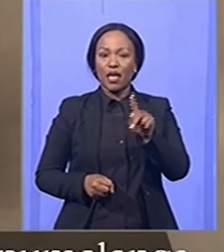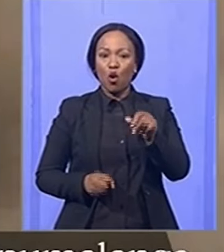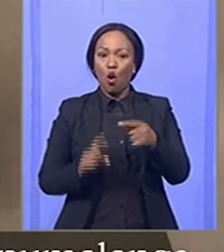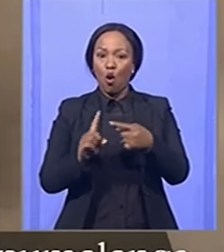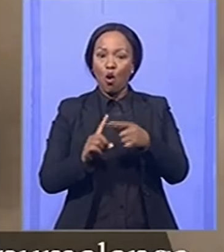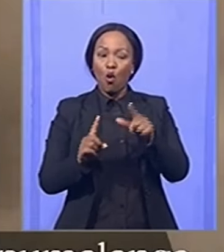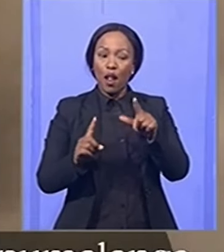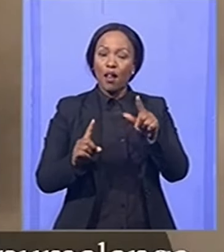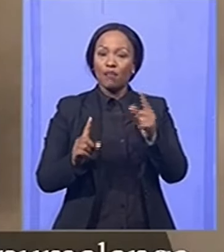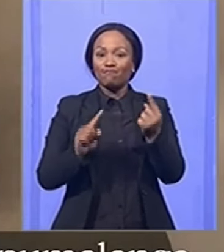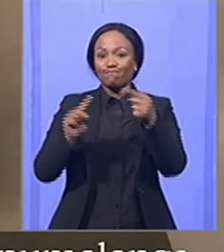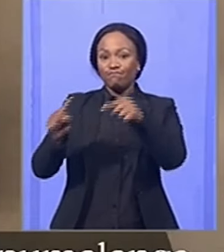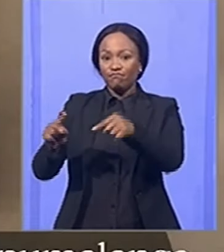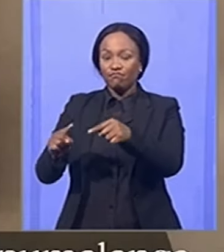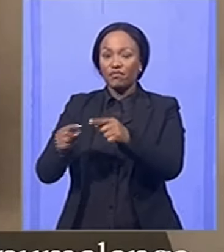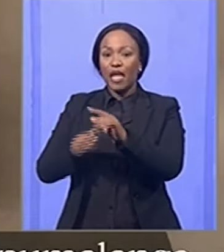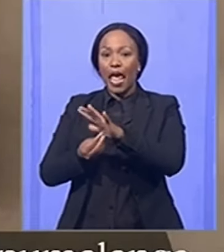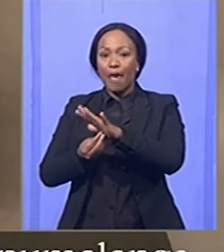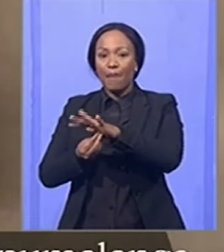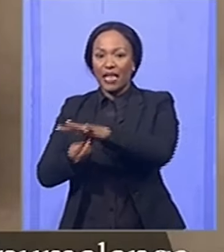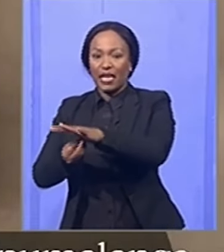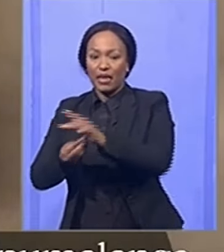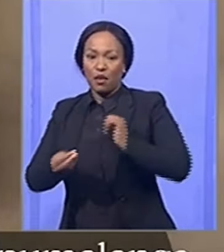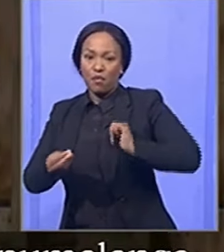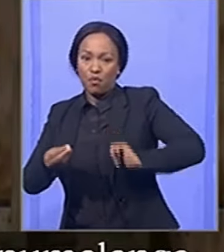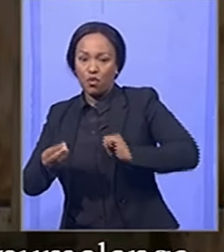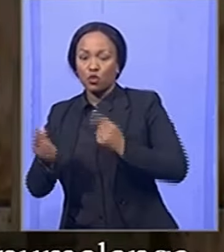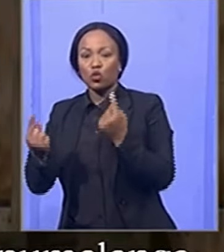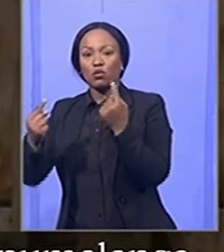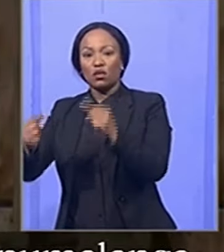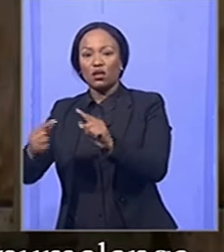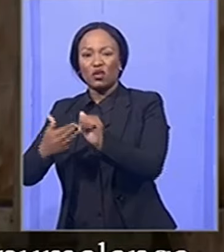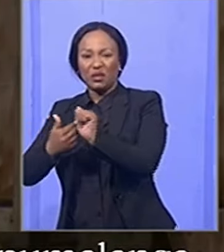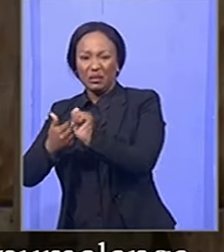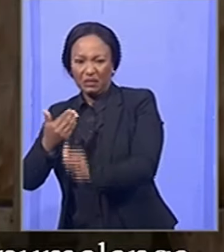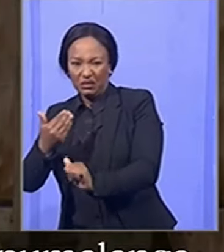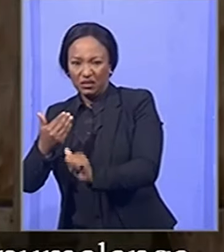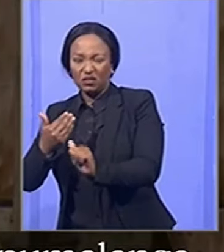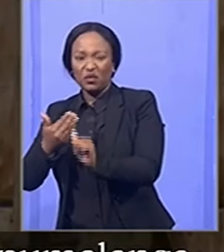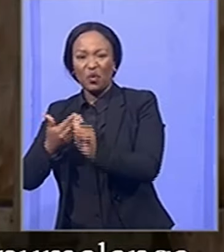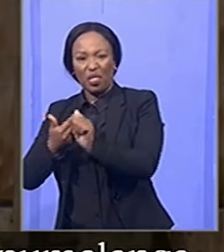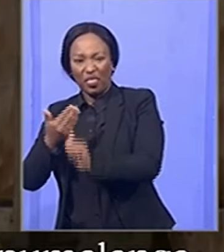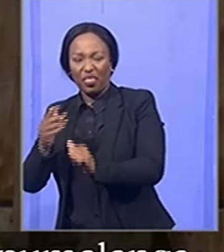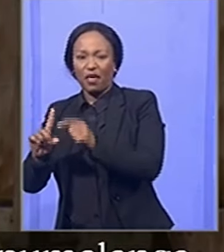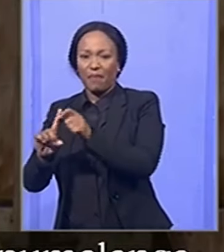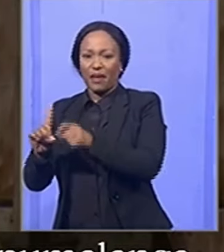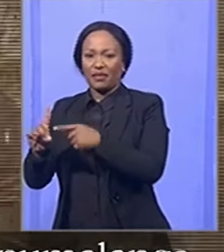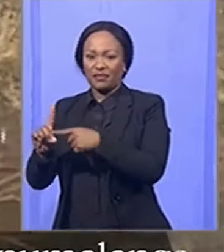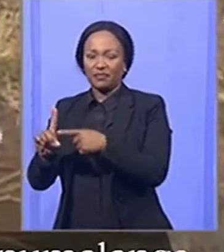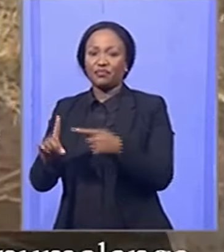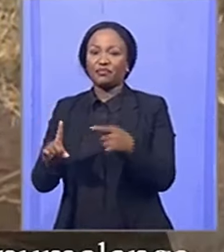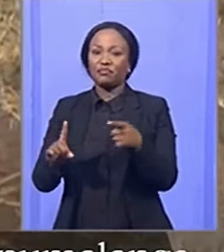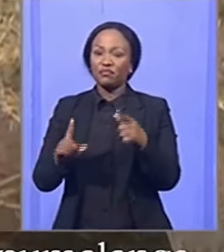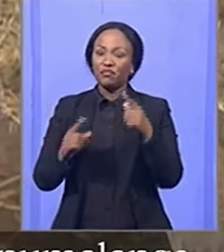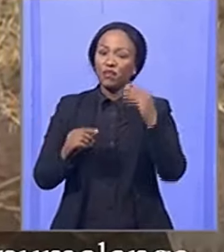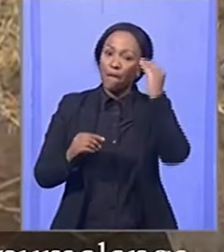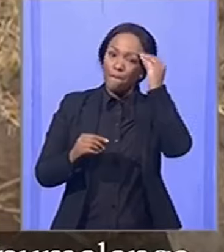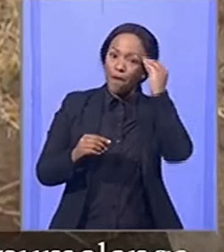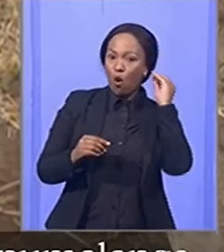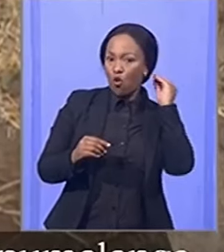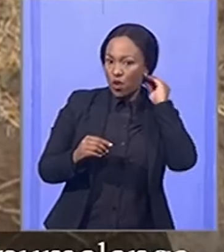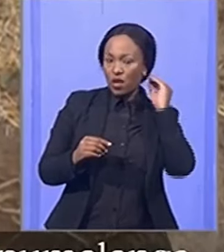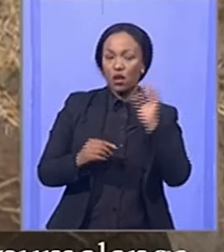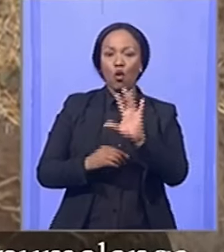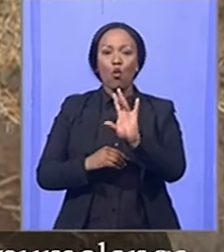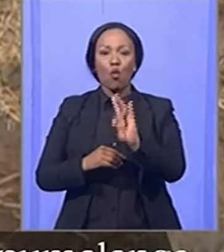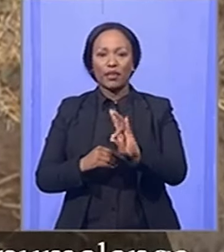in Malahleni municipality in one of our hospitals there. Tshebeletso ya bofifi e tla tshwarwa ka laboraro mme tebello ke hore ba